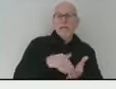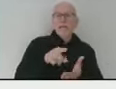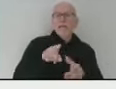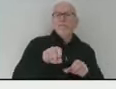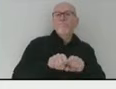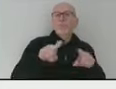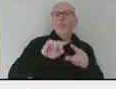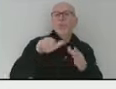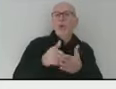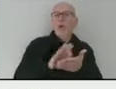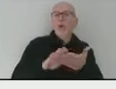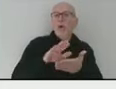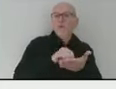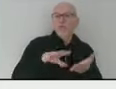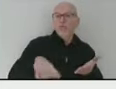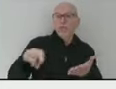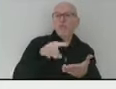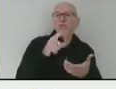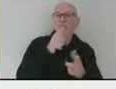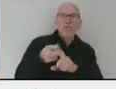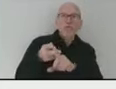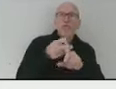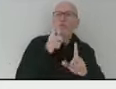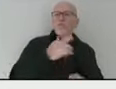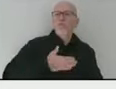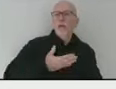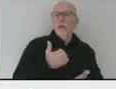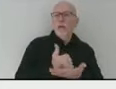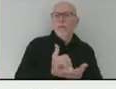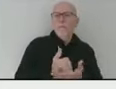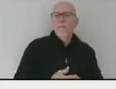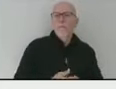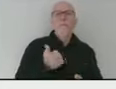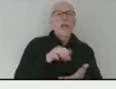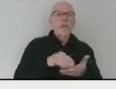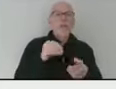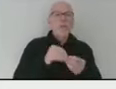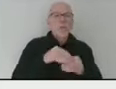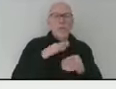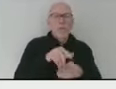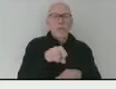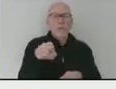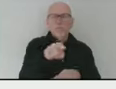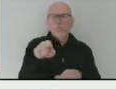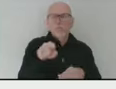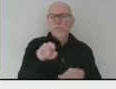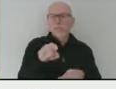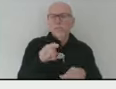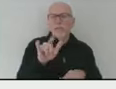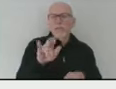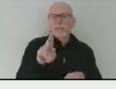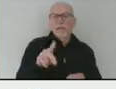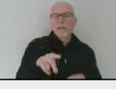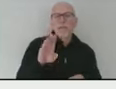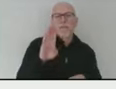students to recruit people who are willing to help. You can learn more at the link on the slide,